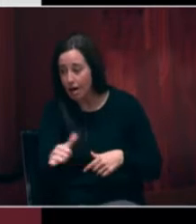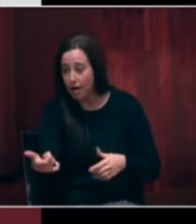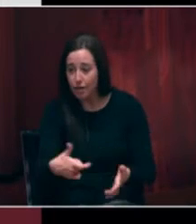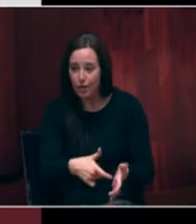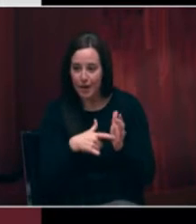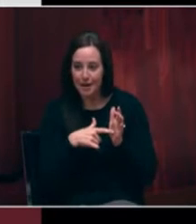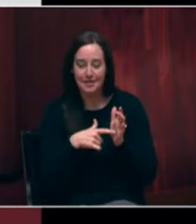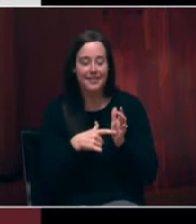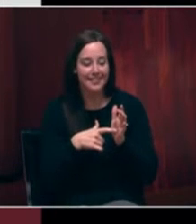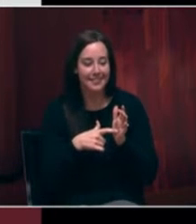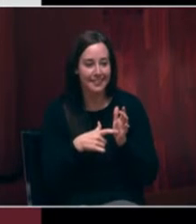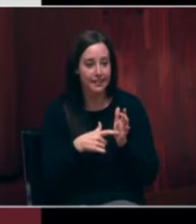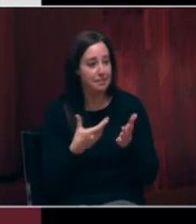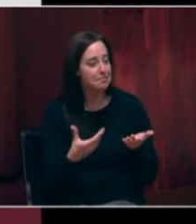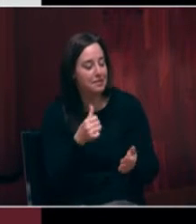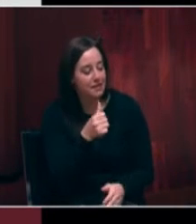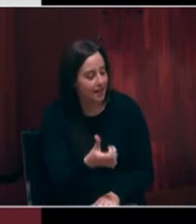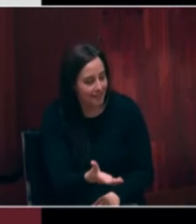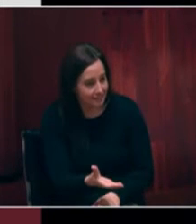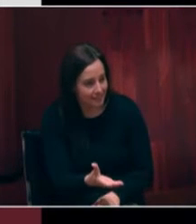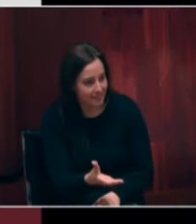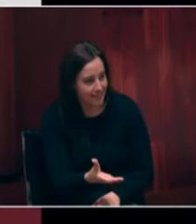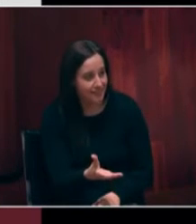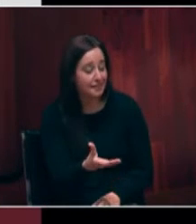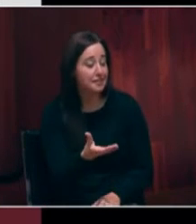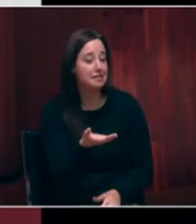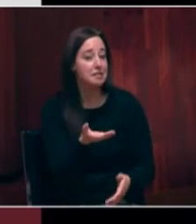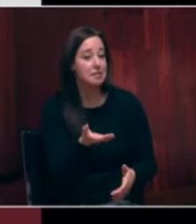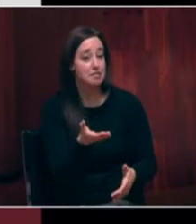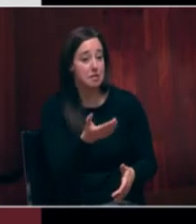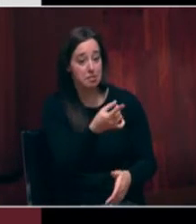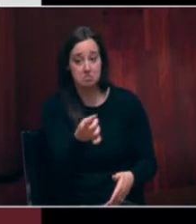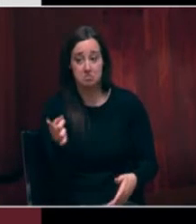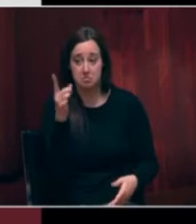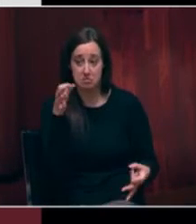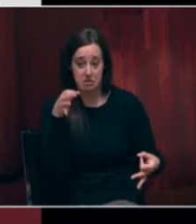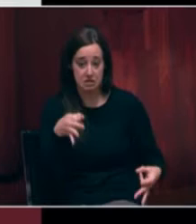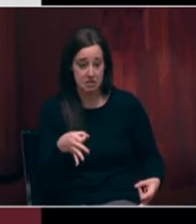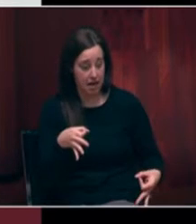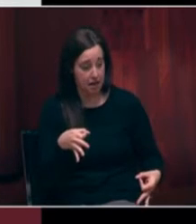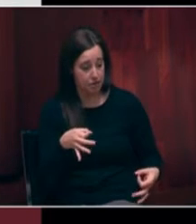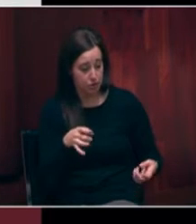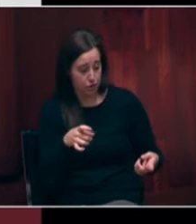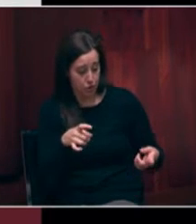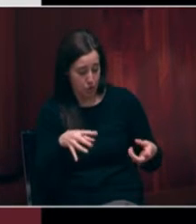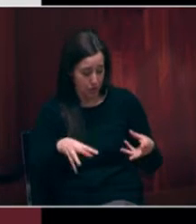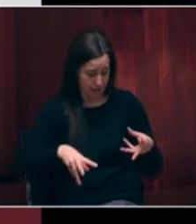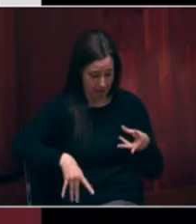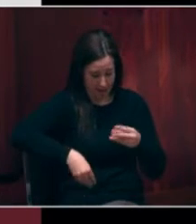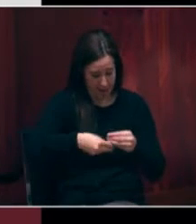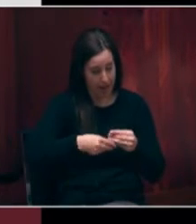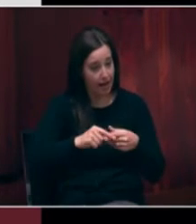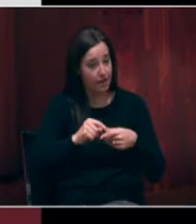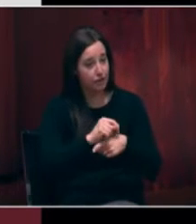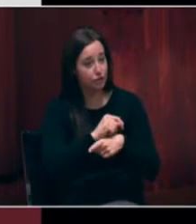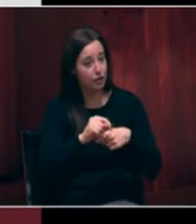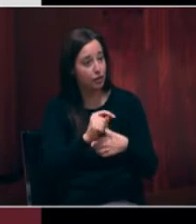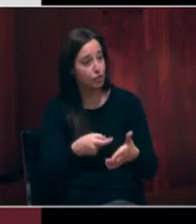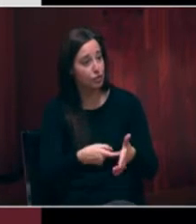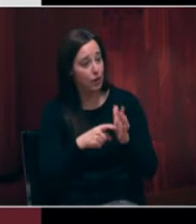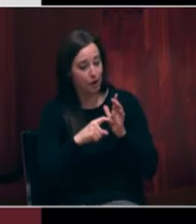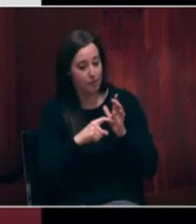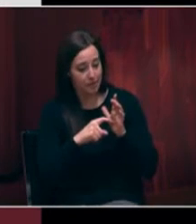have. Well, maybe not. Maybe the way that you decide to do this is to integrate these training requirements in training that you